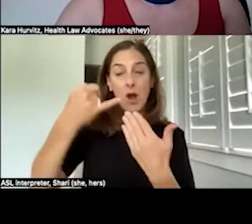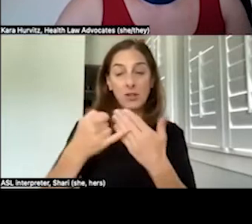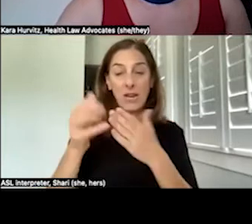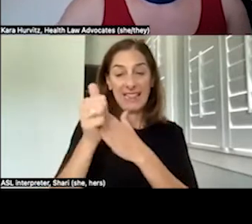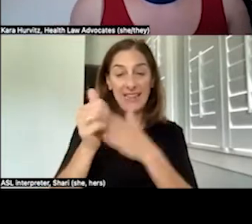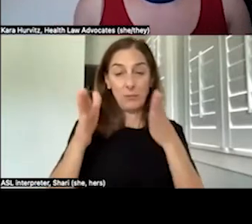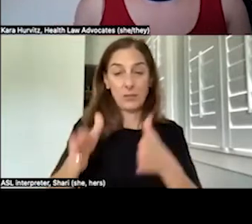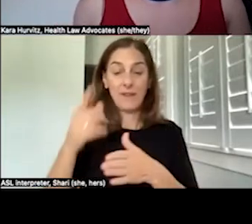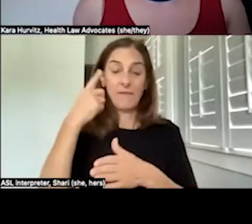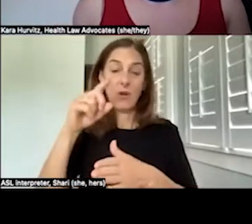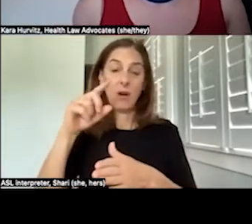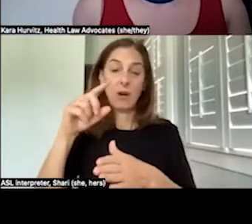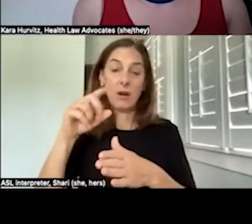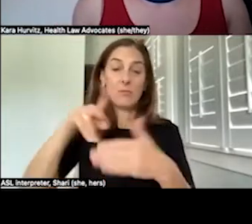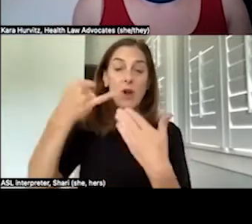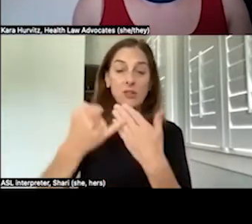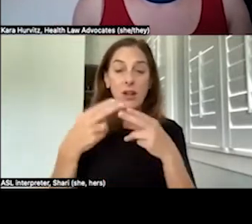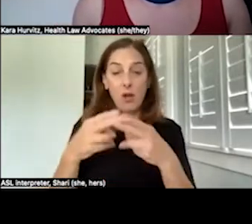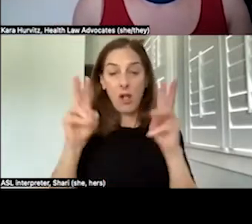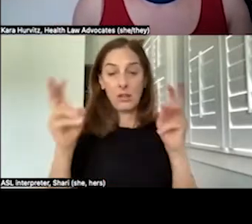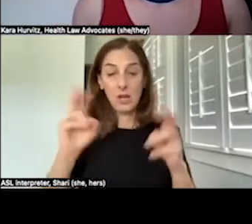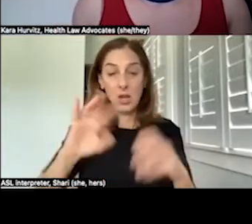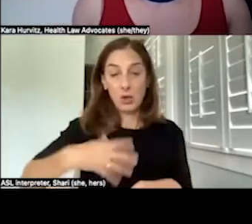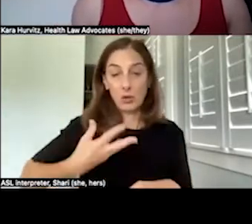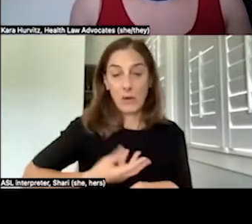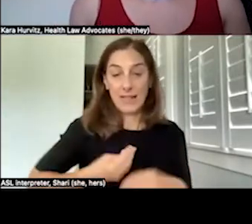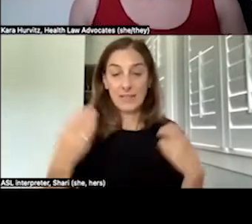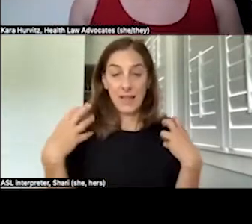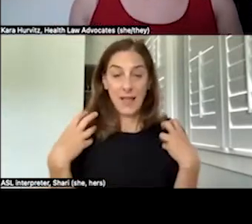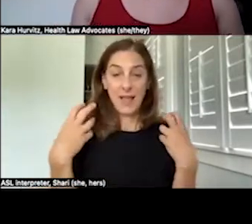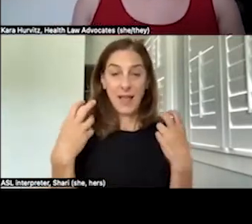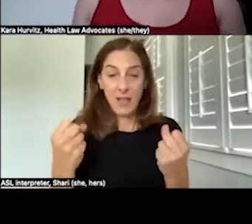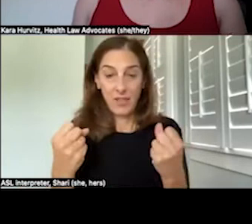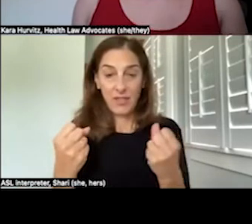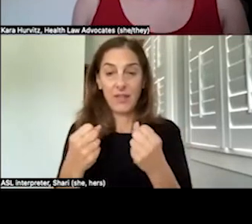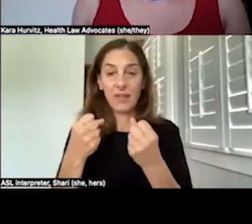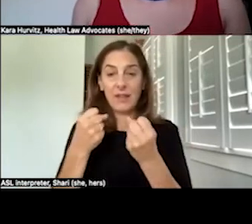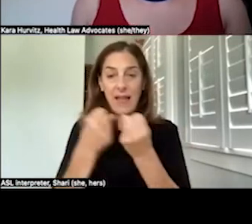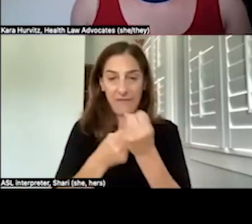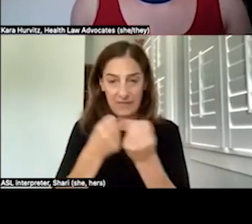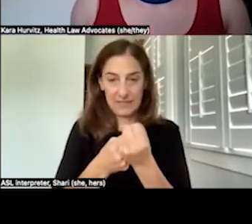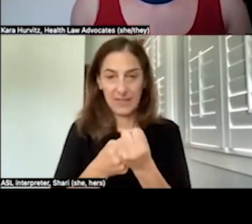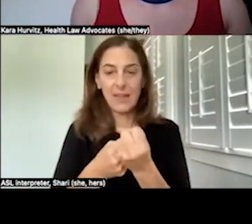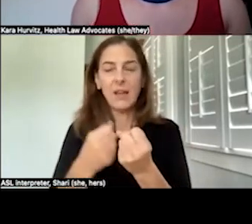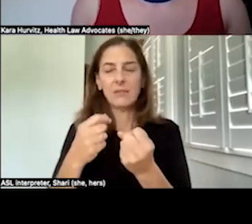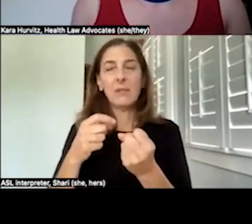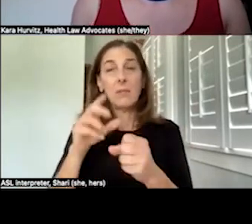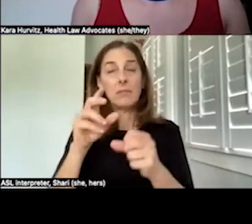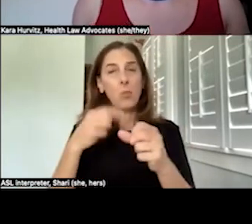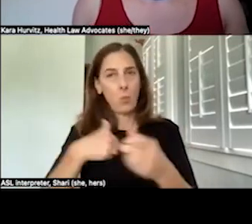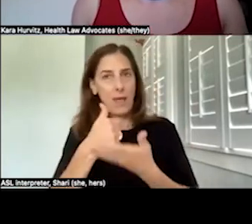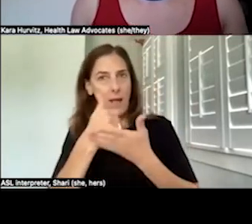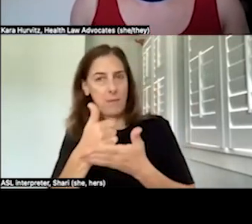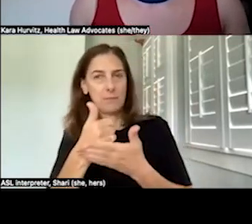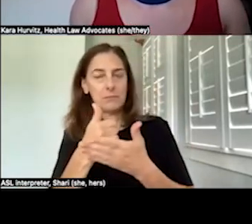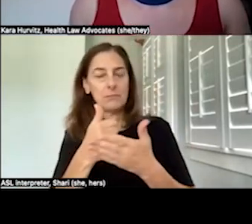Initiative, which does 3 things with to support folks who are trying to access gender affirming care